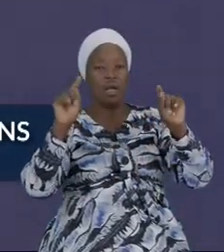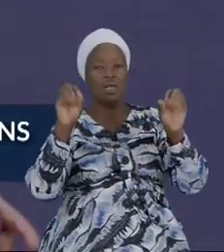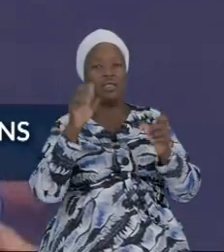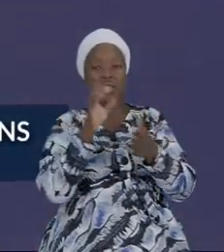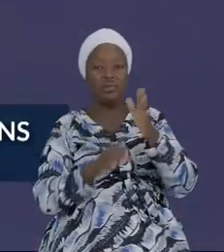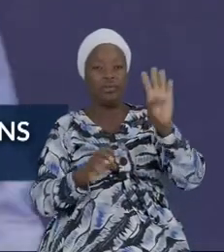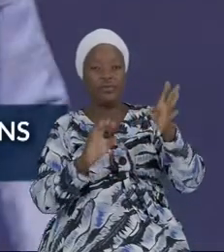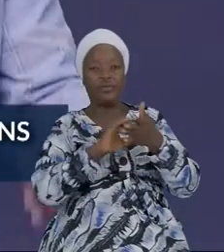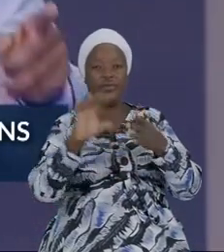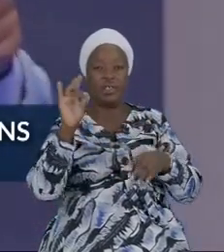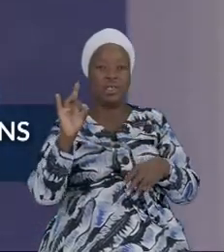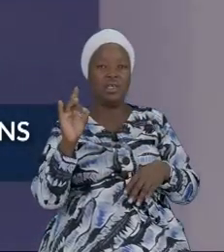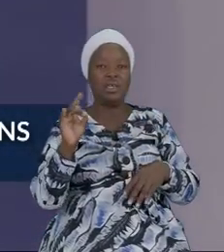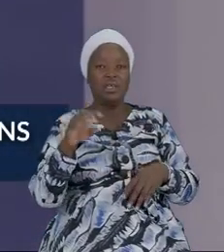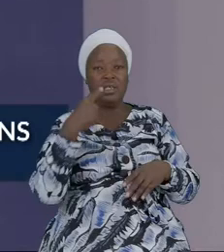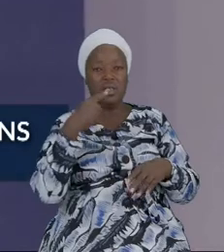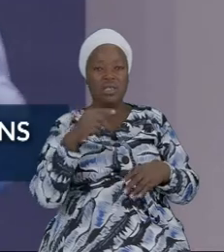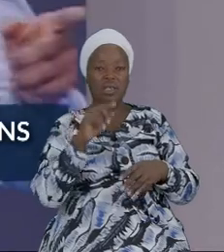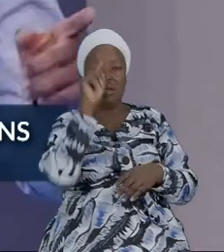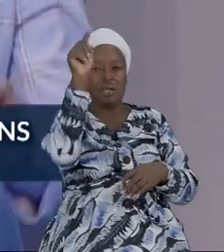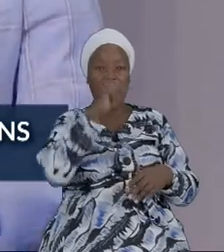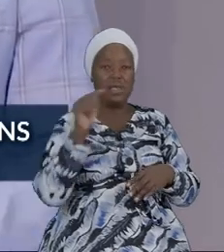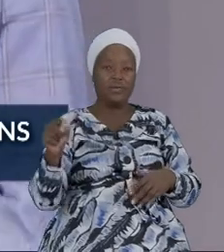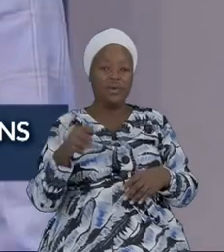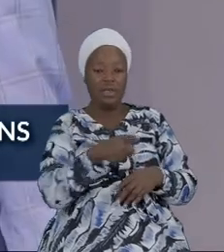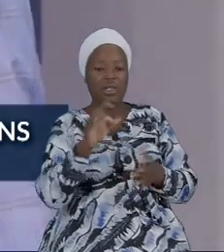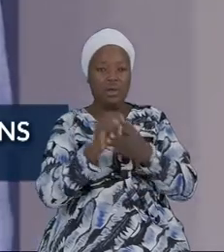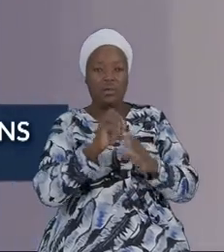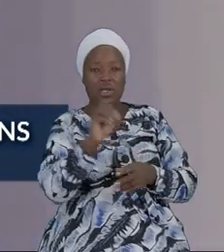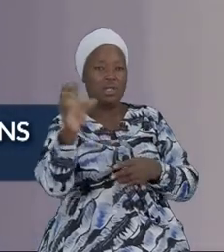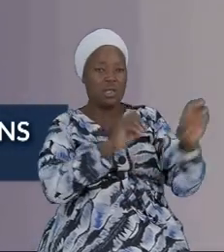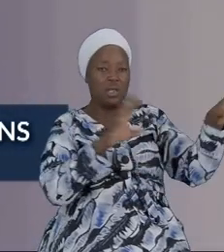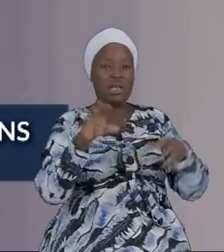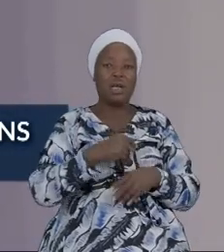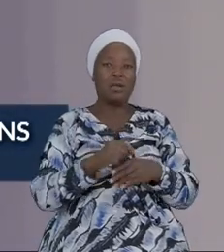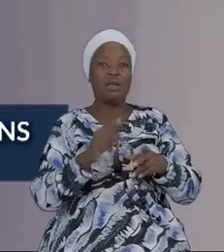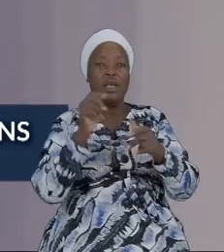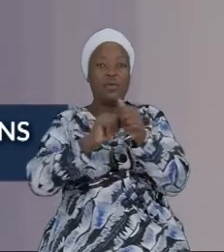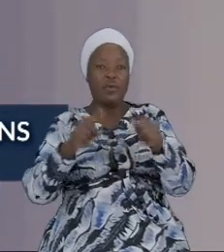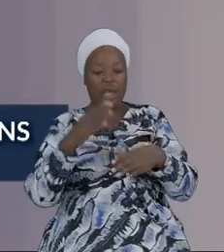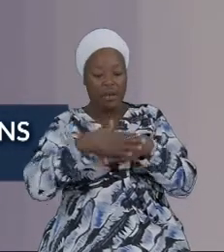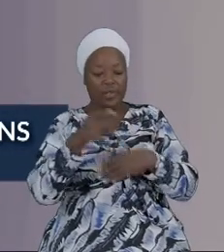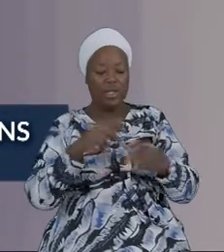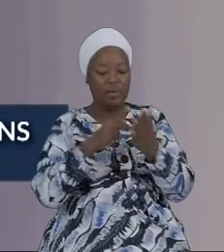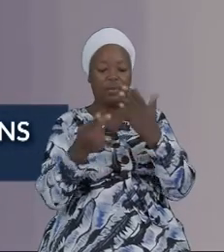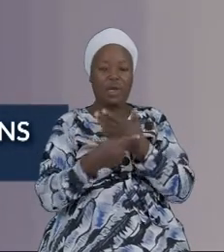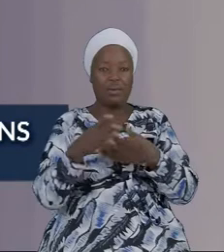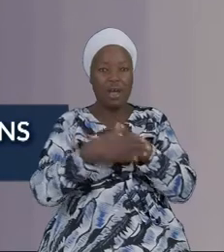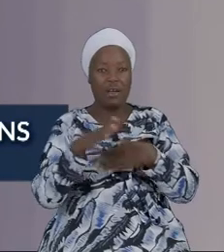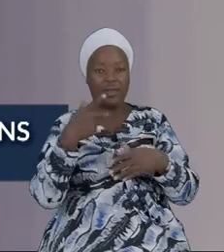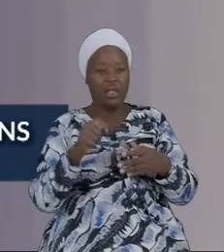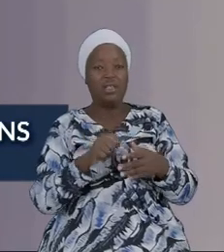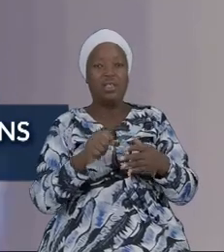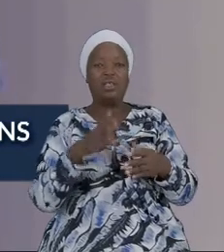8, verse 4. It says, therefore, they that were scattered abroad after the crusade, after they